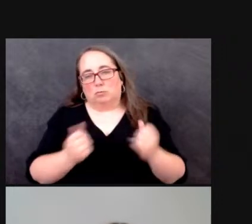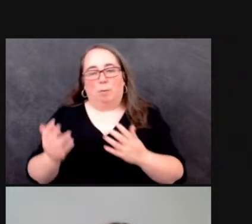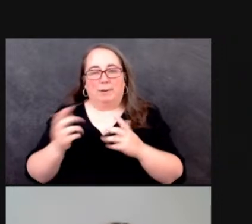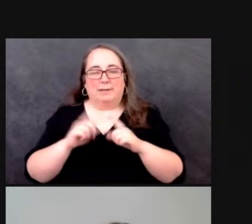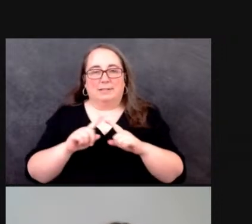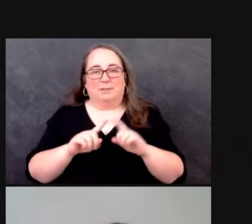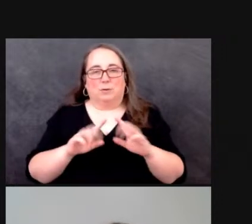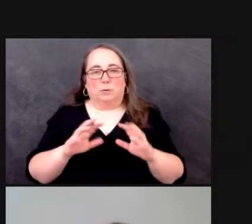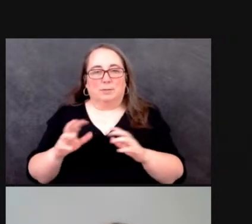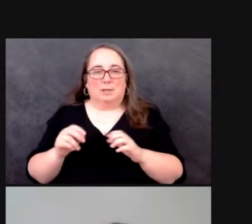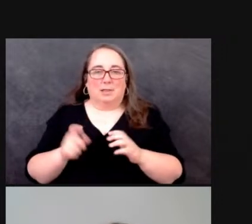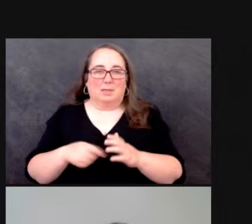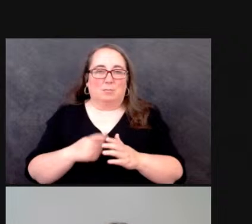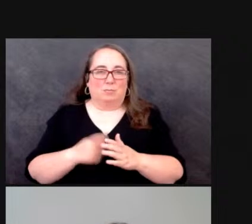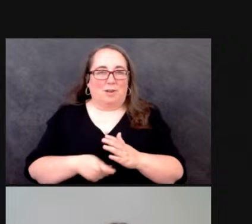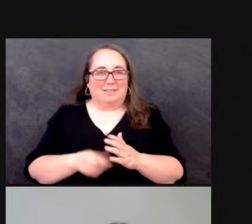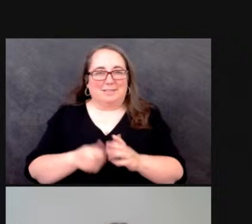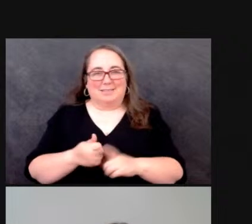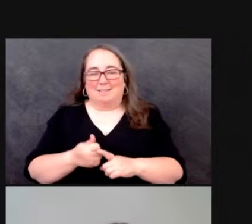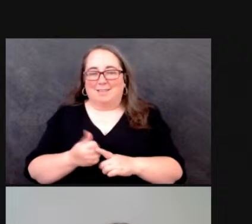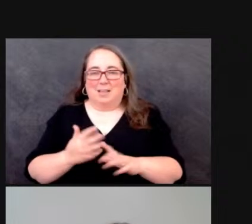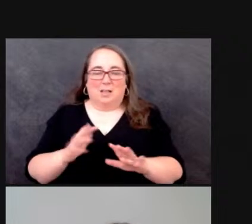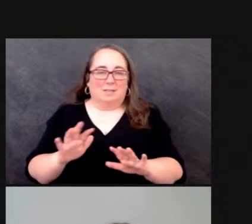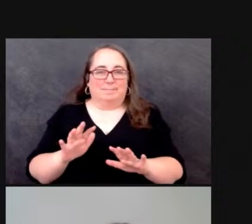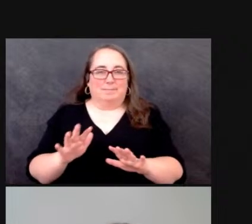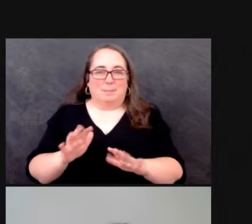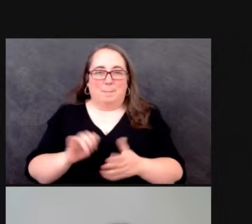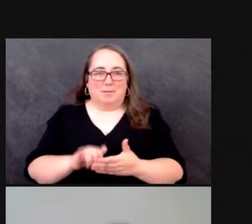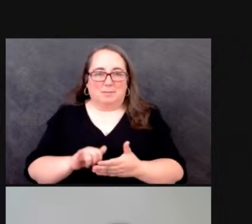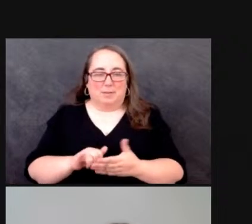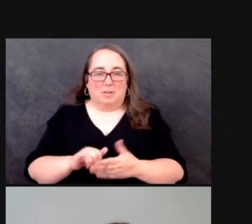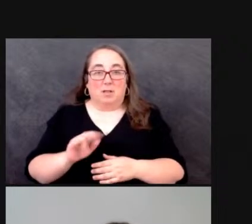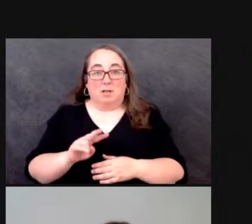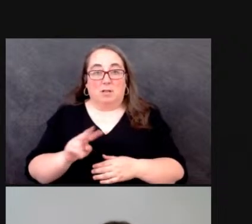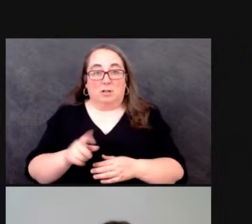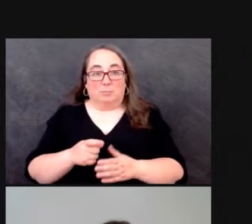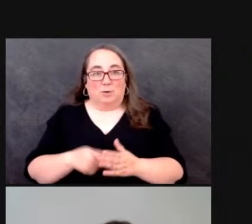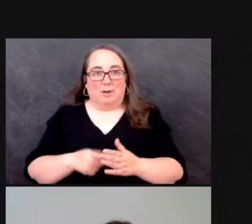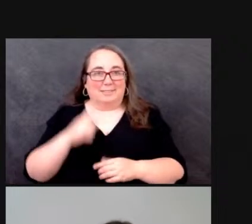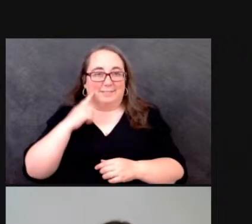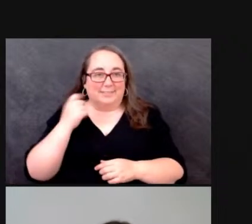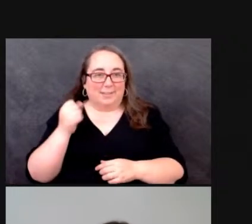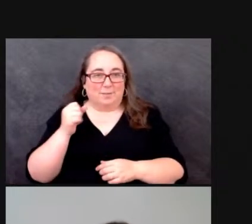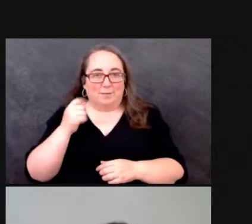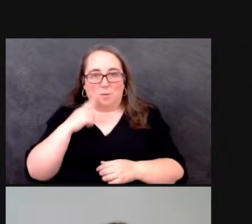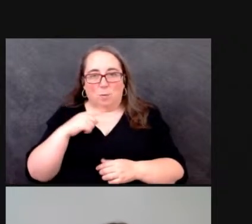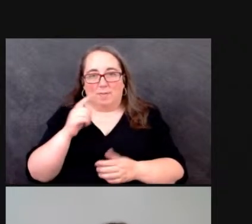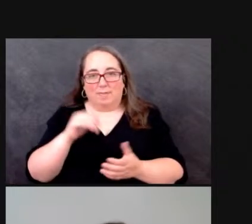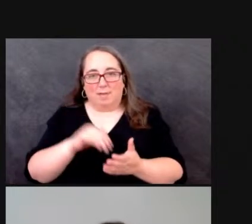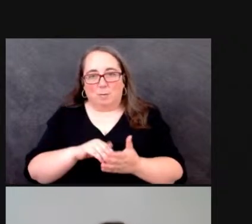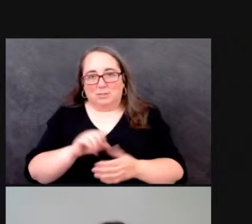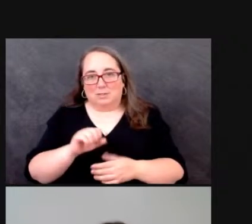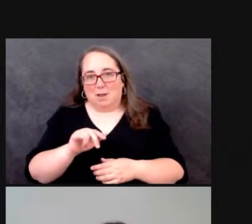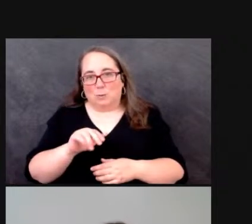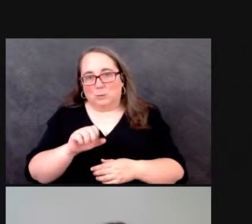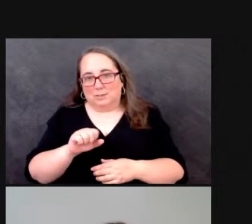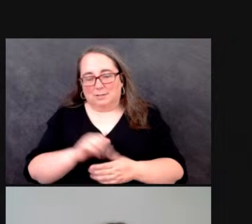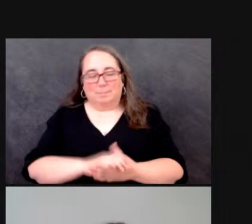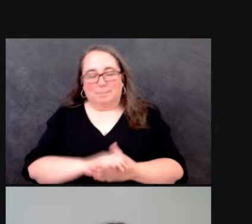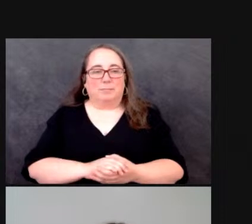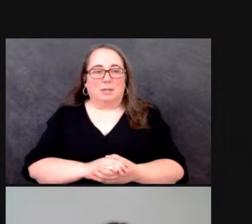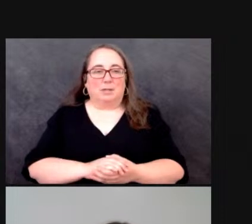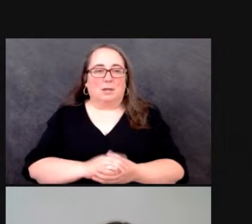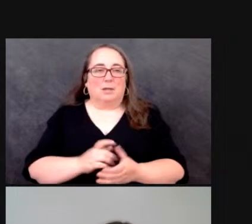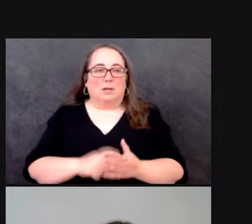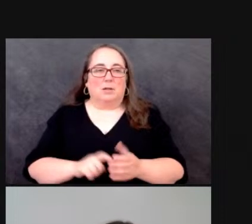think the price tag alone might give a little pause. If you look at the price of silver for 1,000 ounces, the cost would